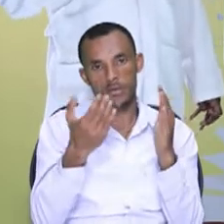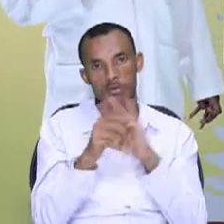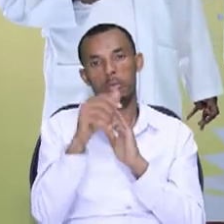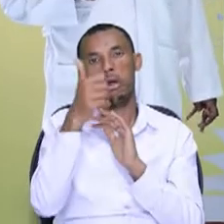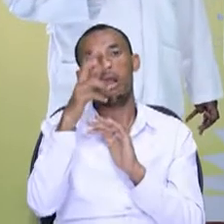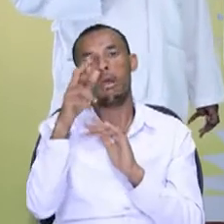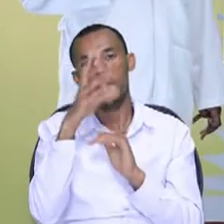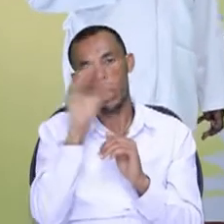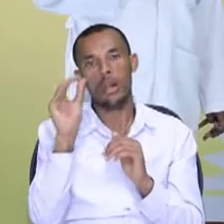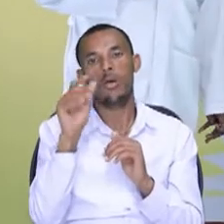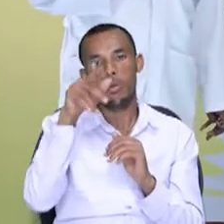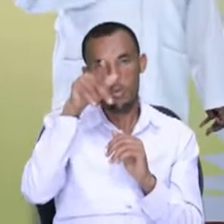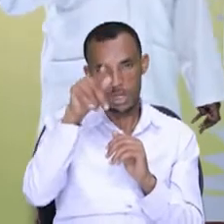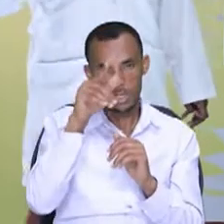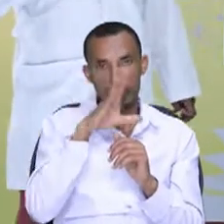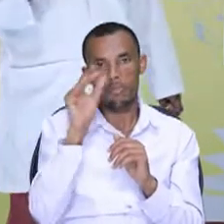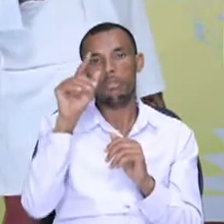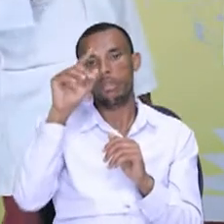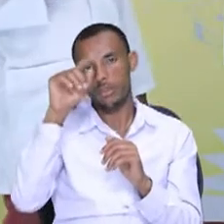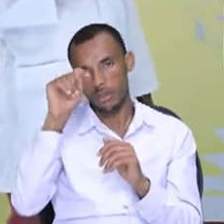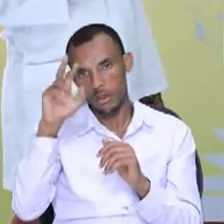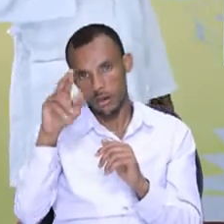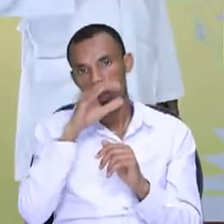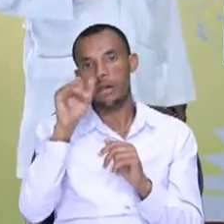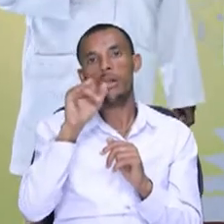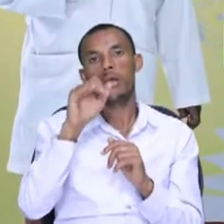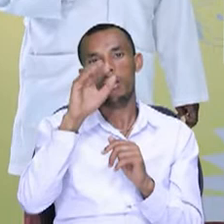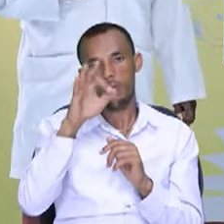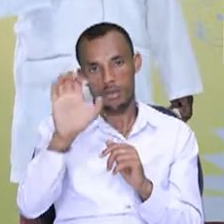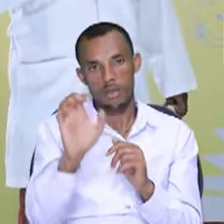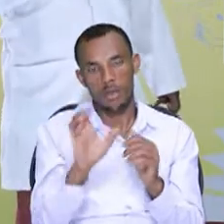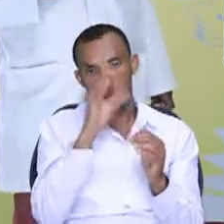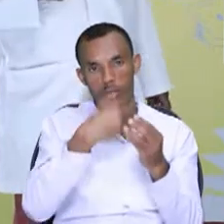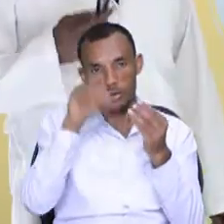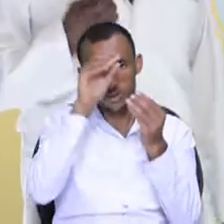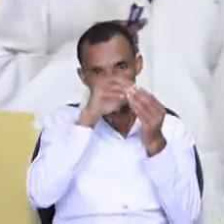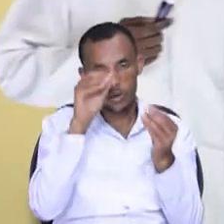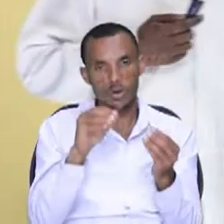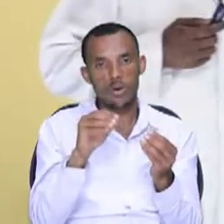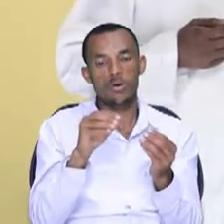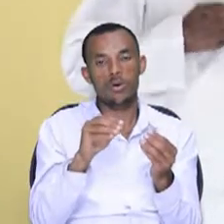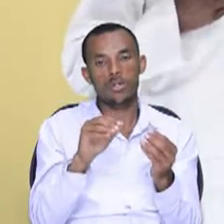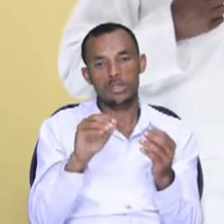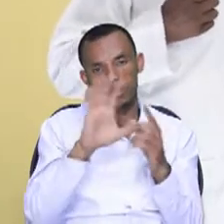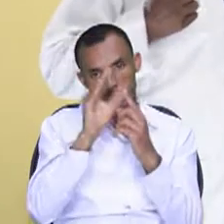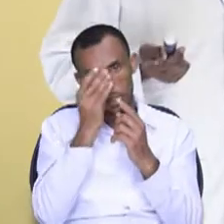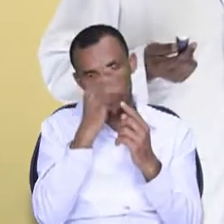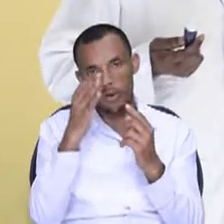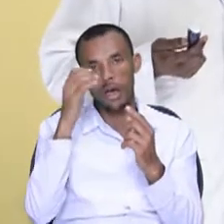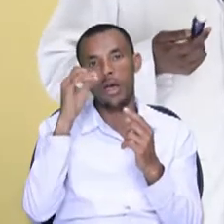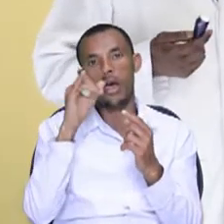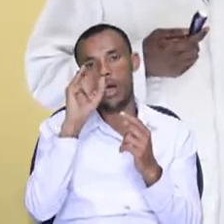and potassium, tellurium and iodine, and also the position of isotopes in the periodic